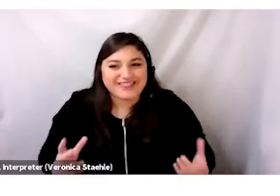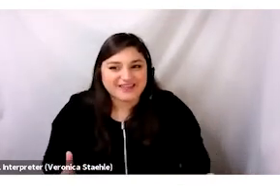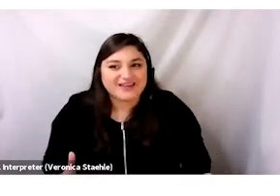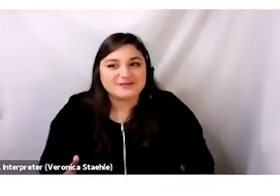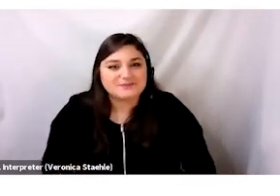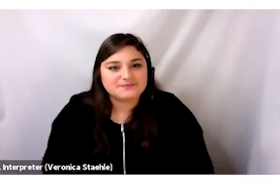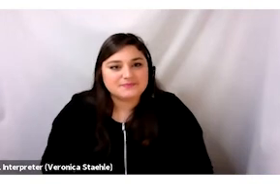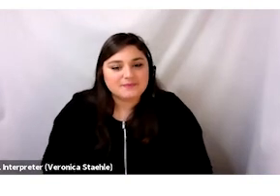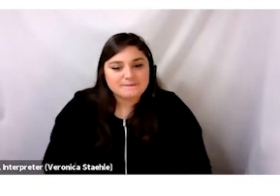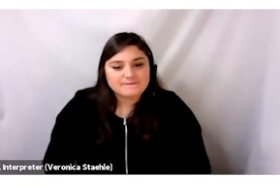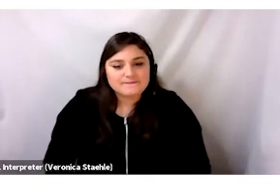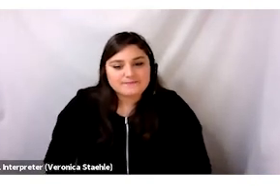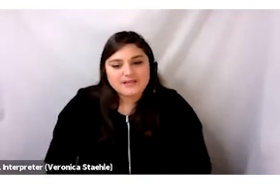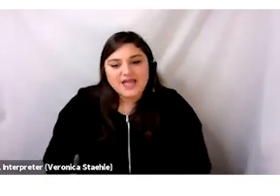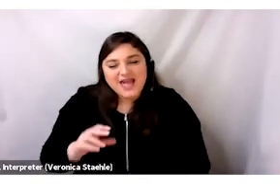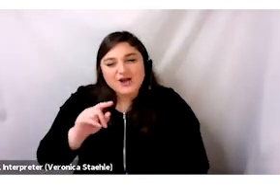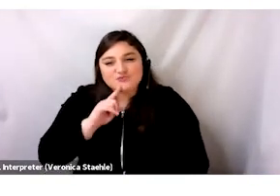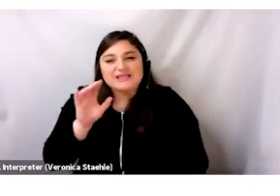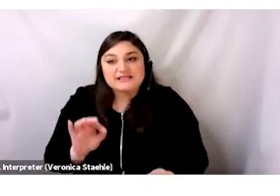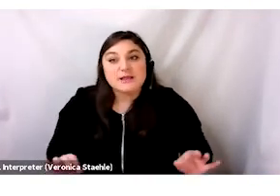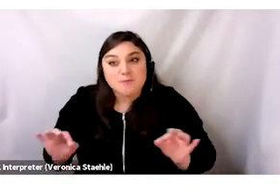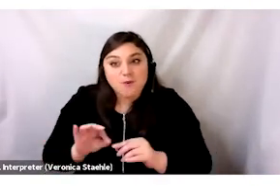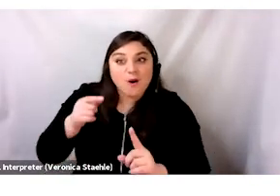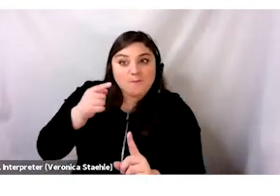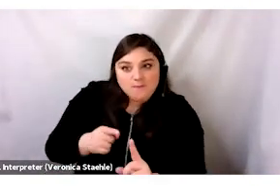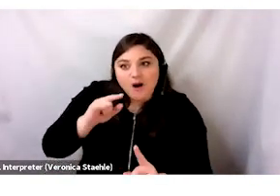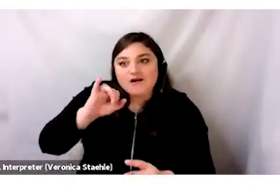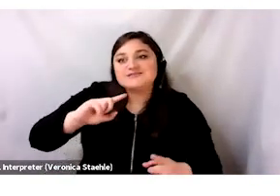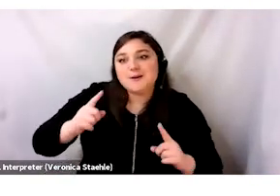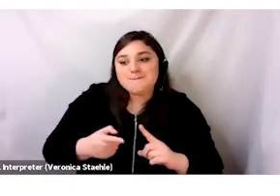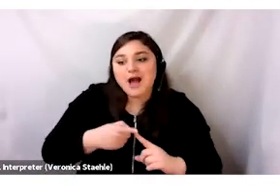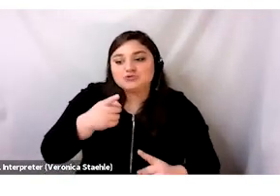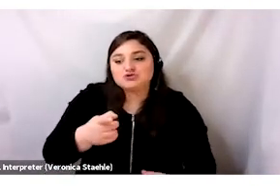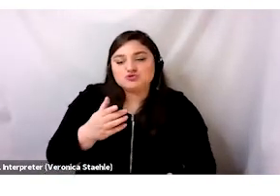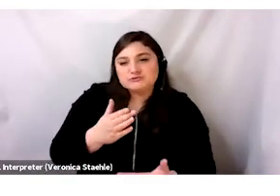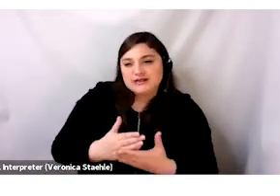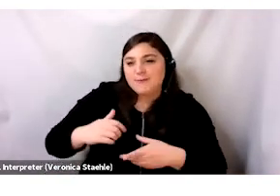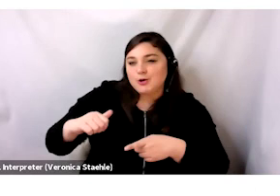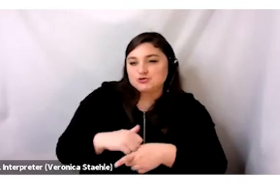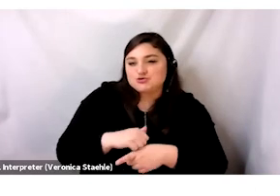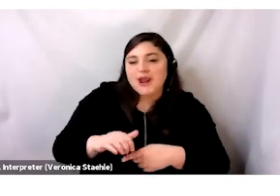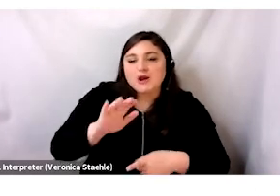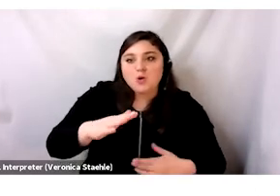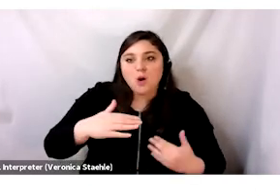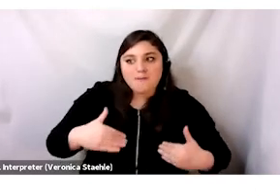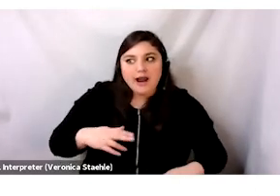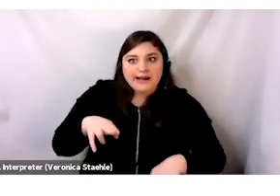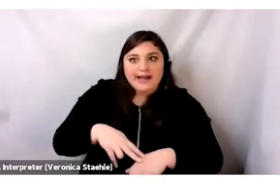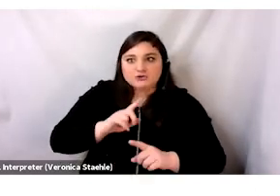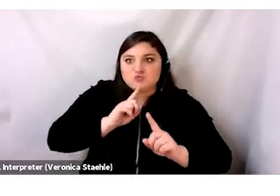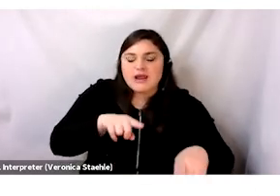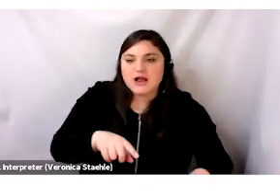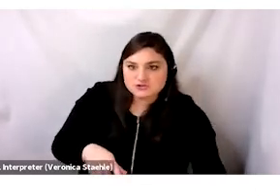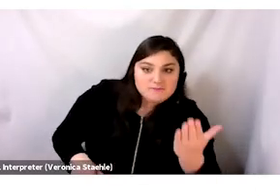just doing whatever you need to interrupt that, reflexive picking up your phone and